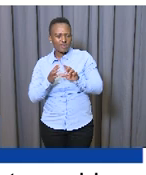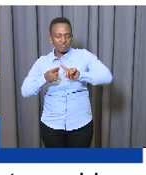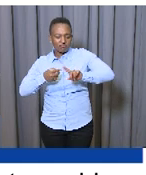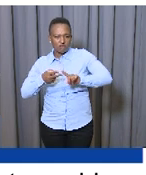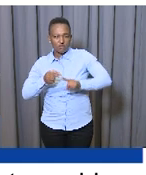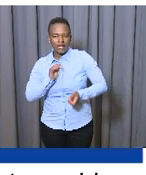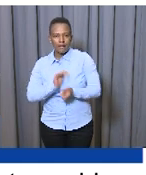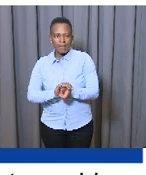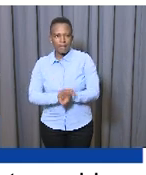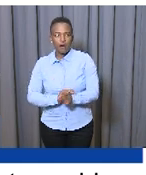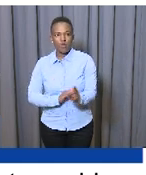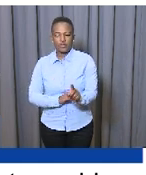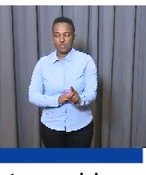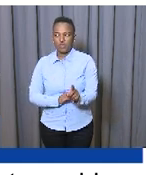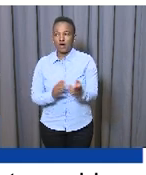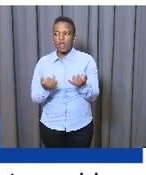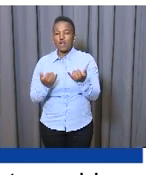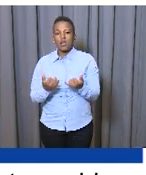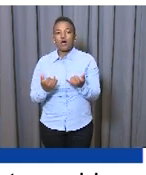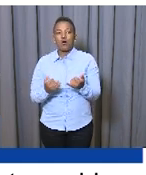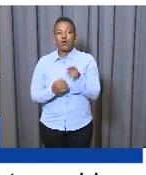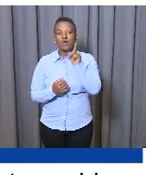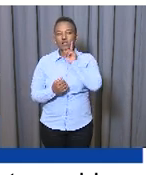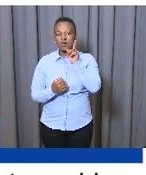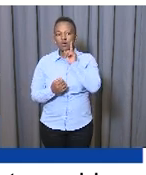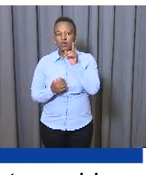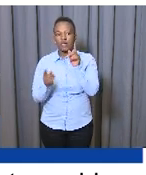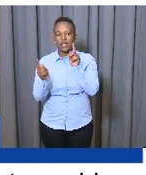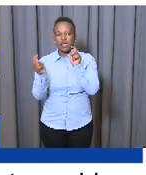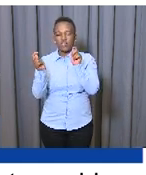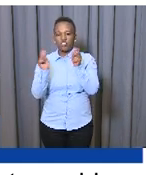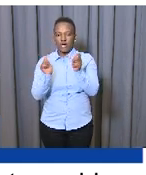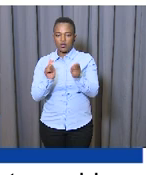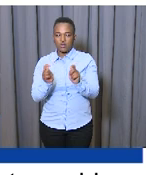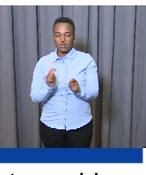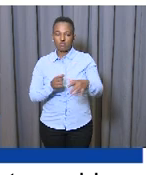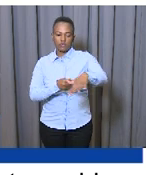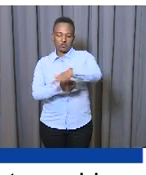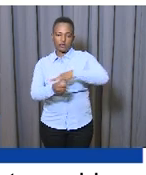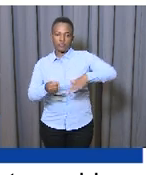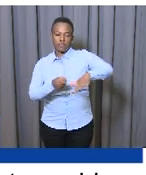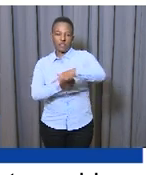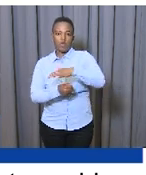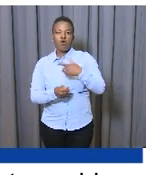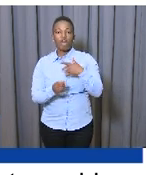want to say to you, essentially, we are observing what we call the changing geography of the